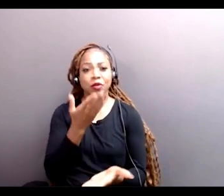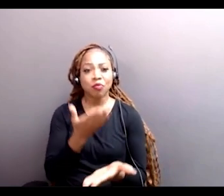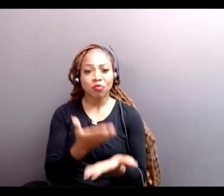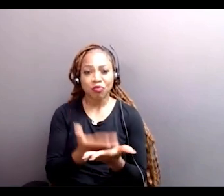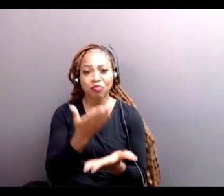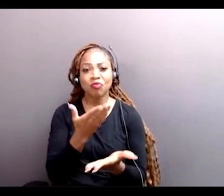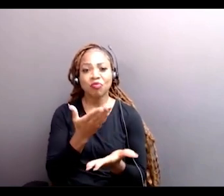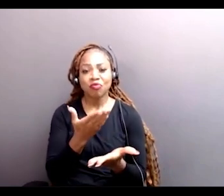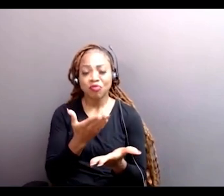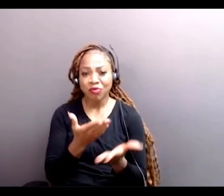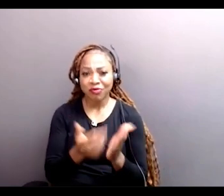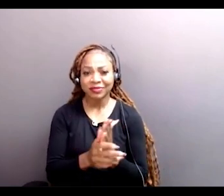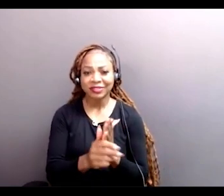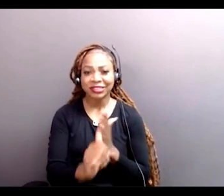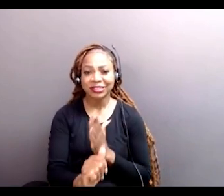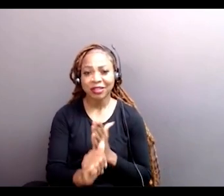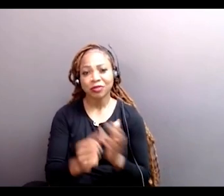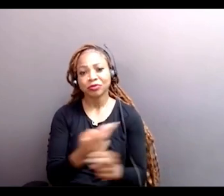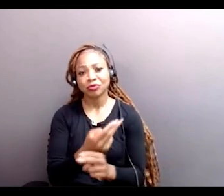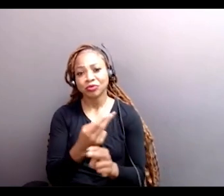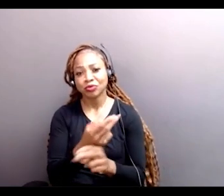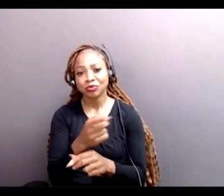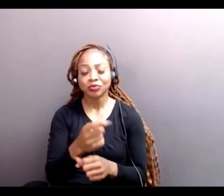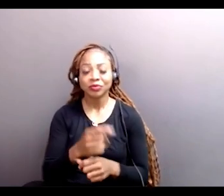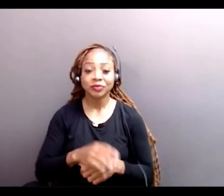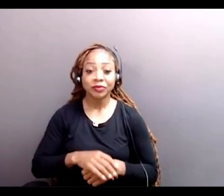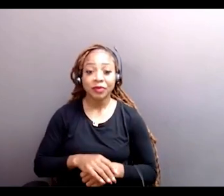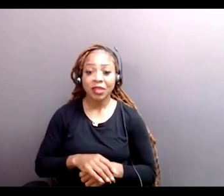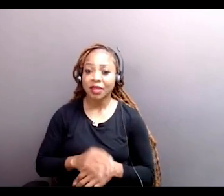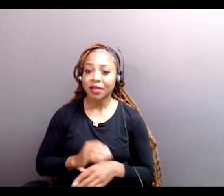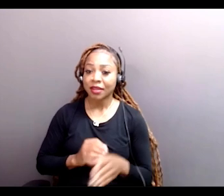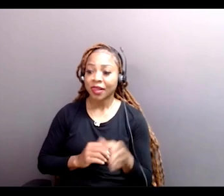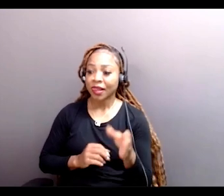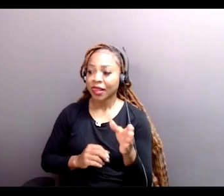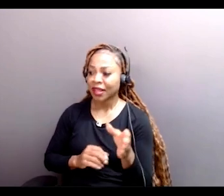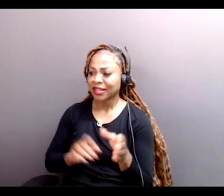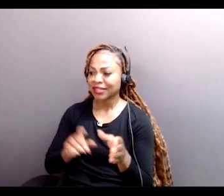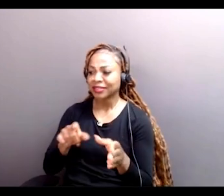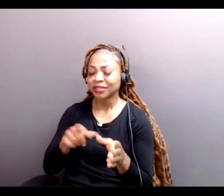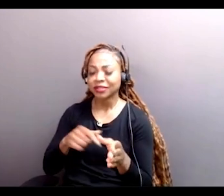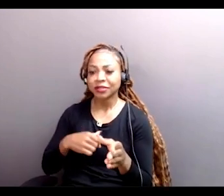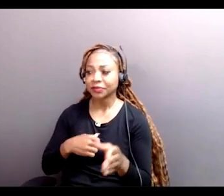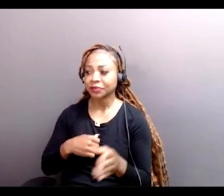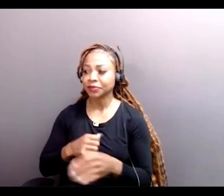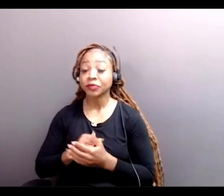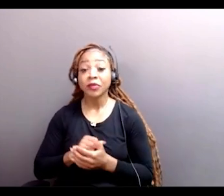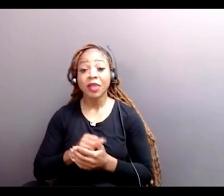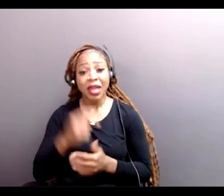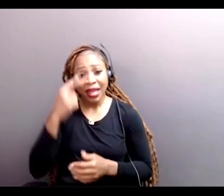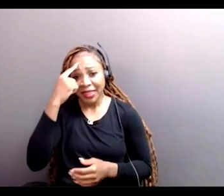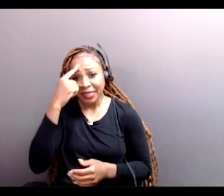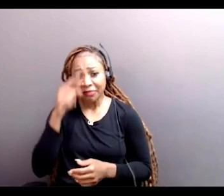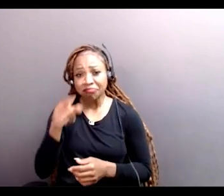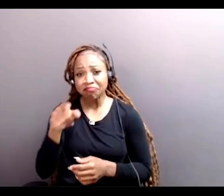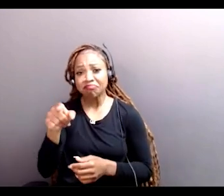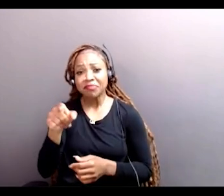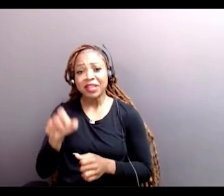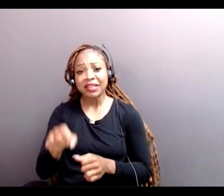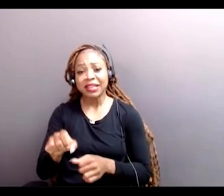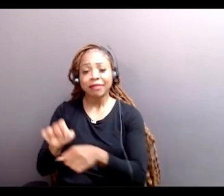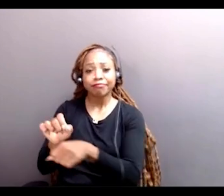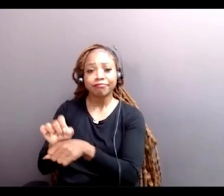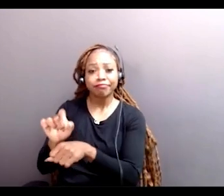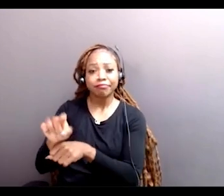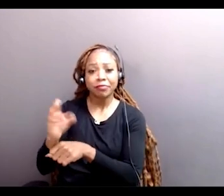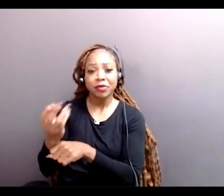evidence-informed competencies that you're using. So that's great. And let's go to the sorry, Sume, go ahead. I think folks can drop what they're doing